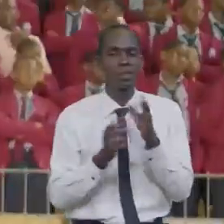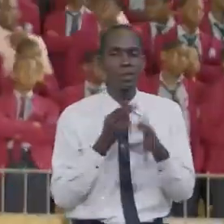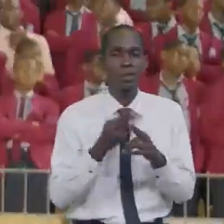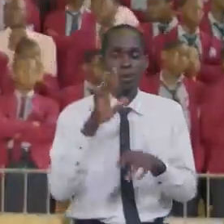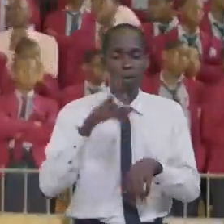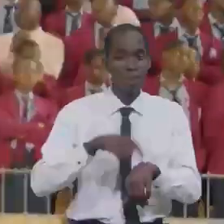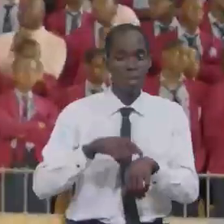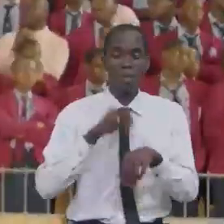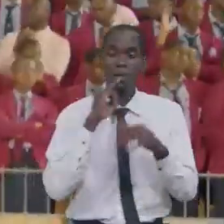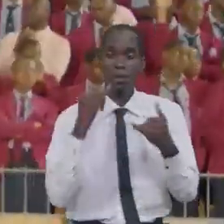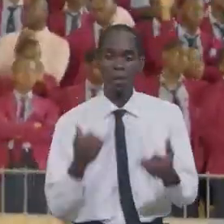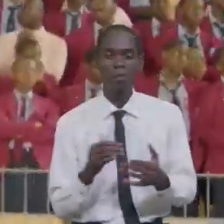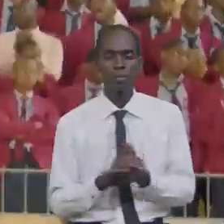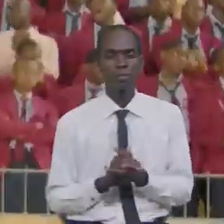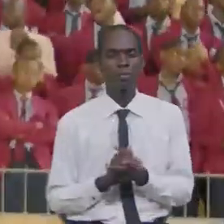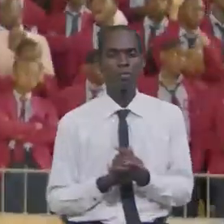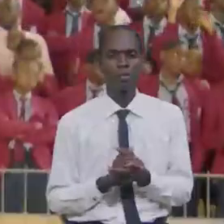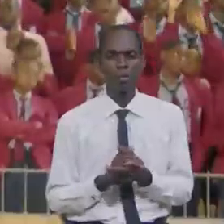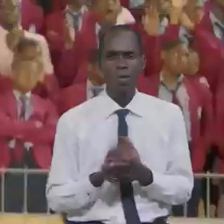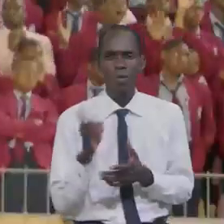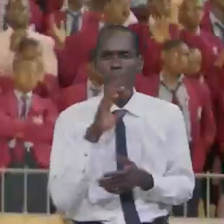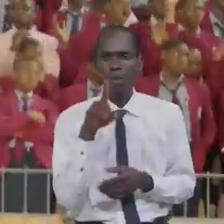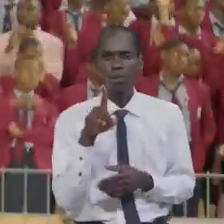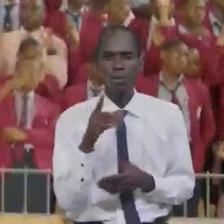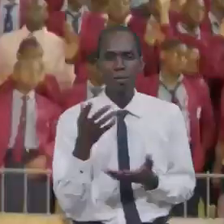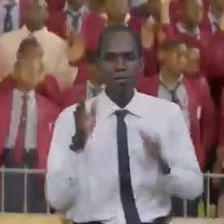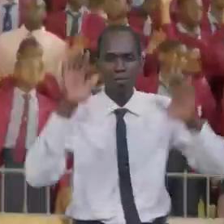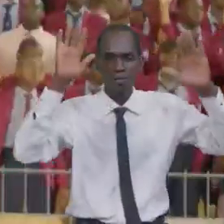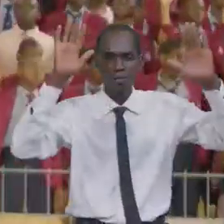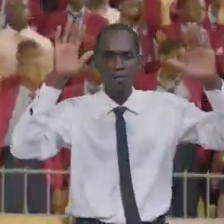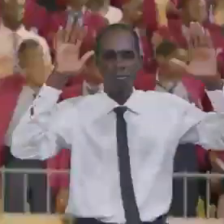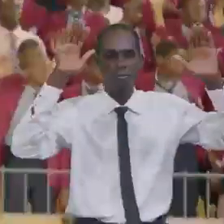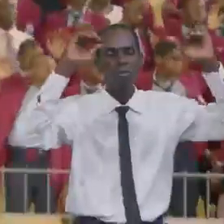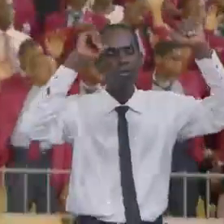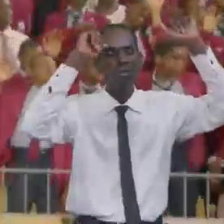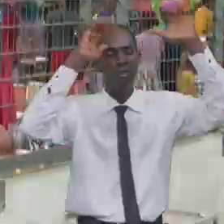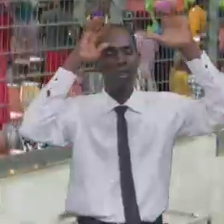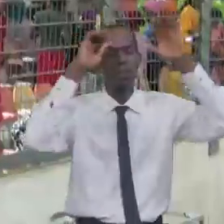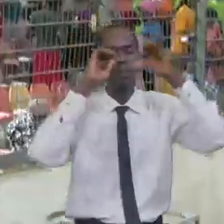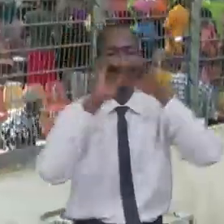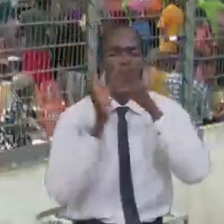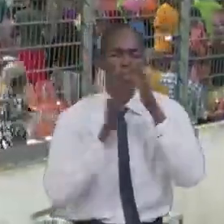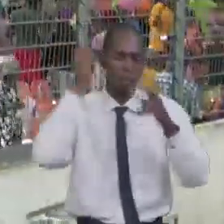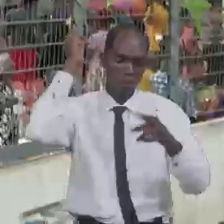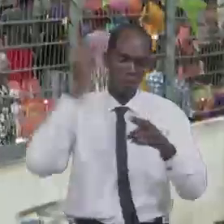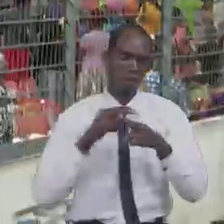come. Where are you? Father, in Jesus' name,